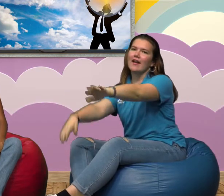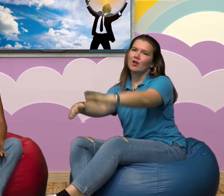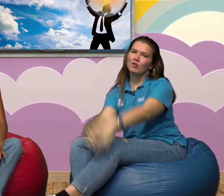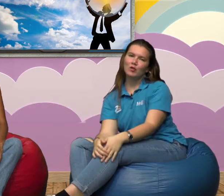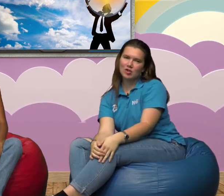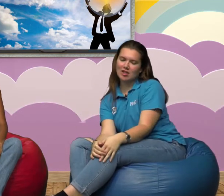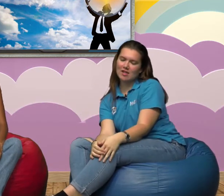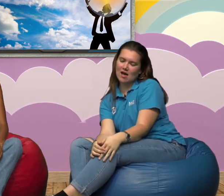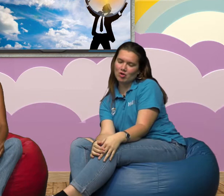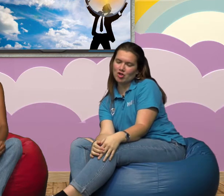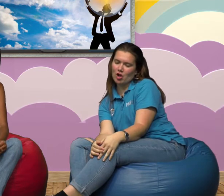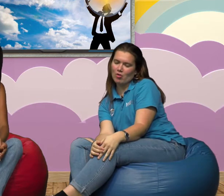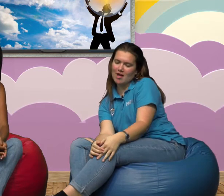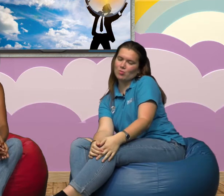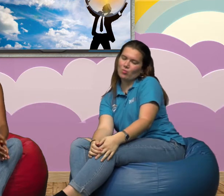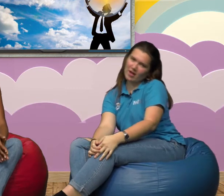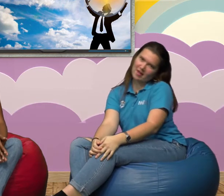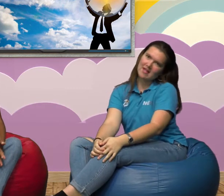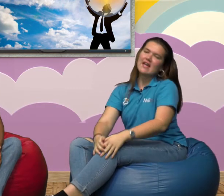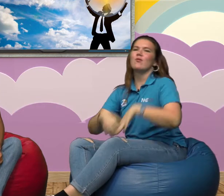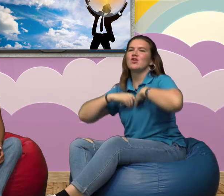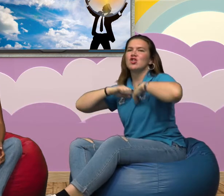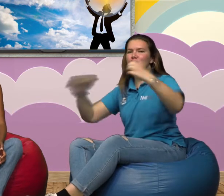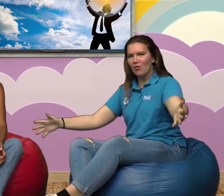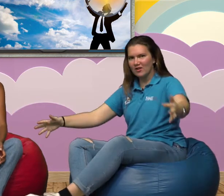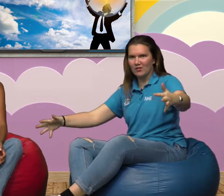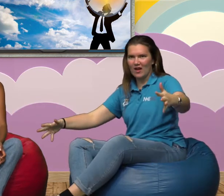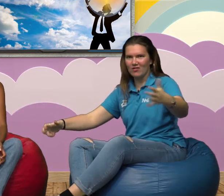And unfortunately our show as well. It was